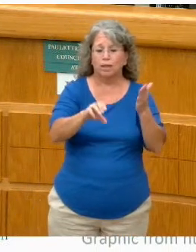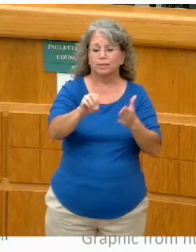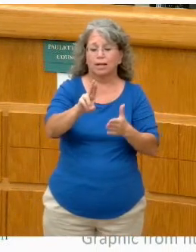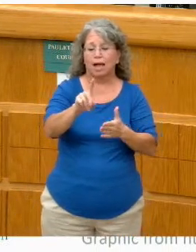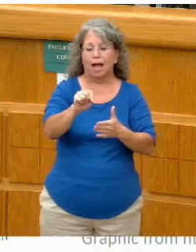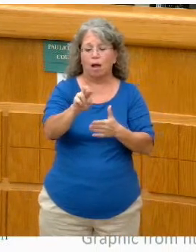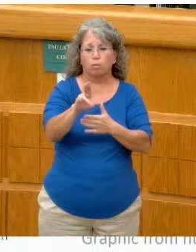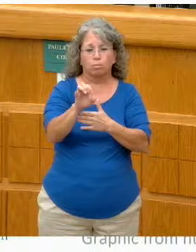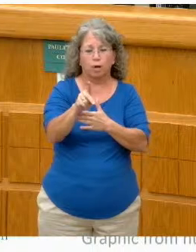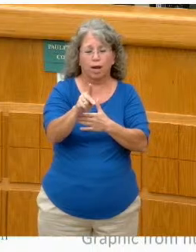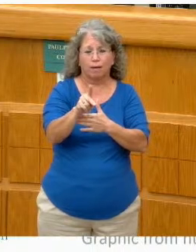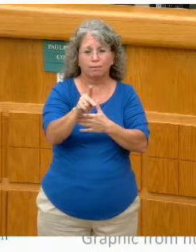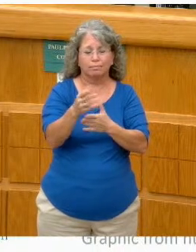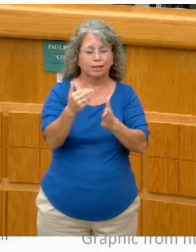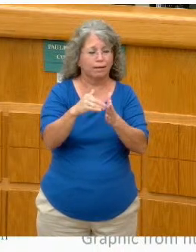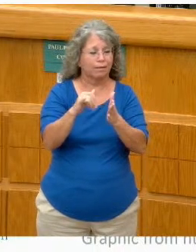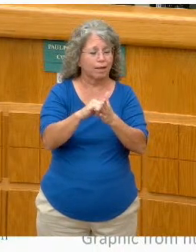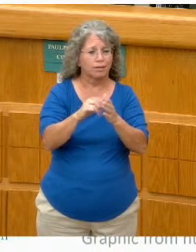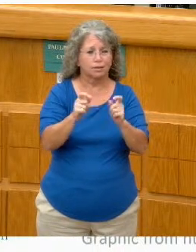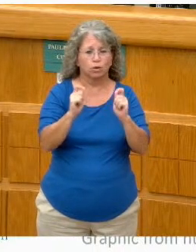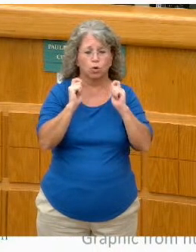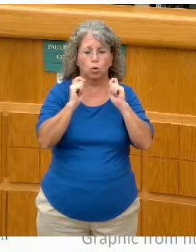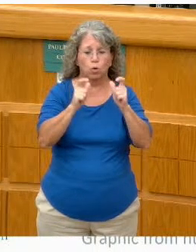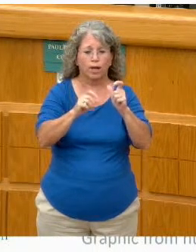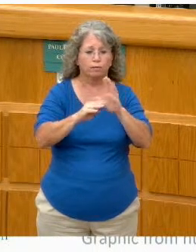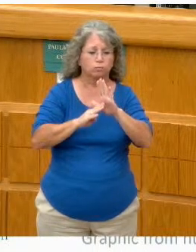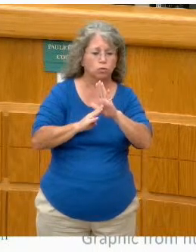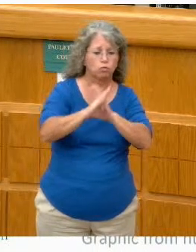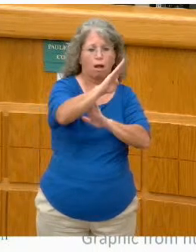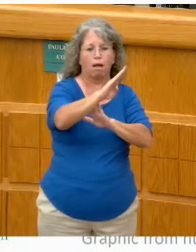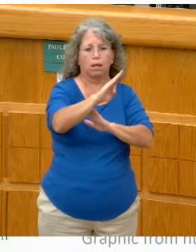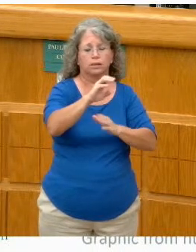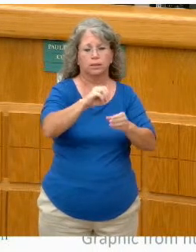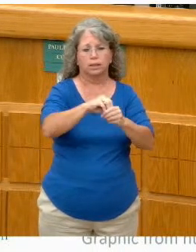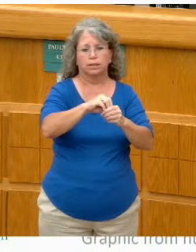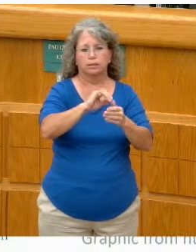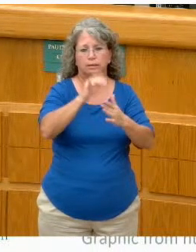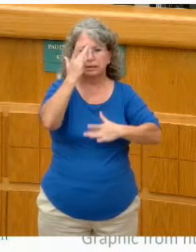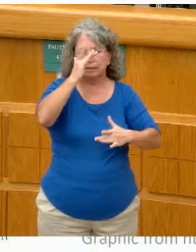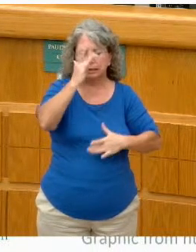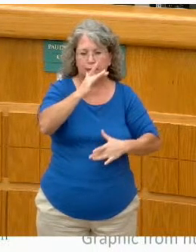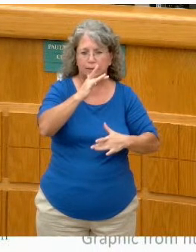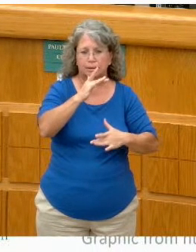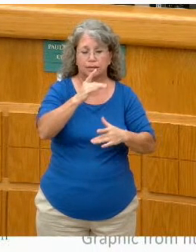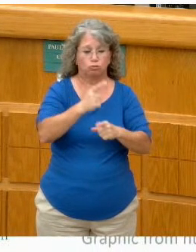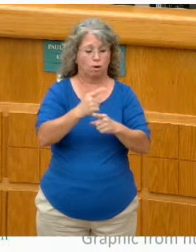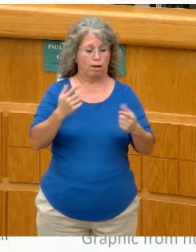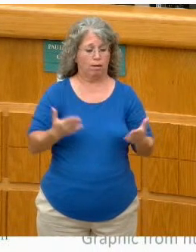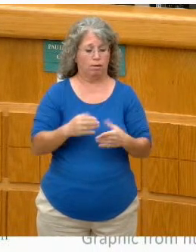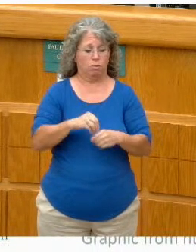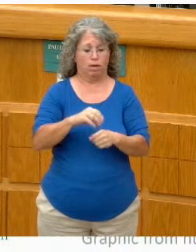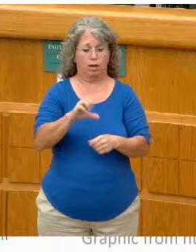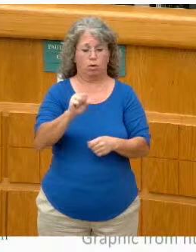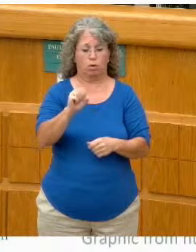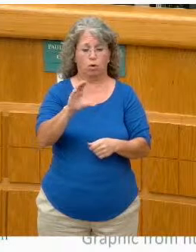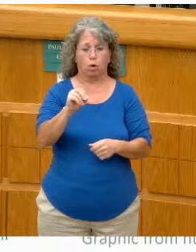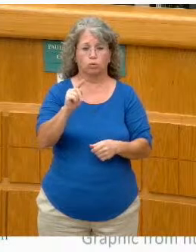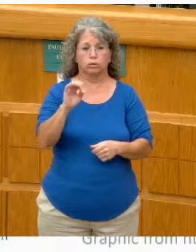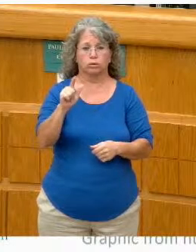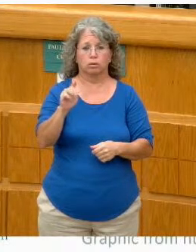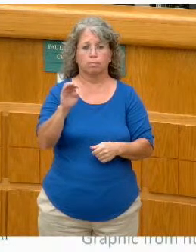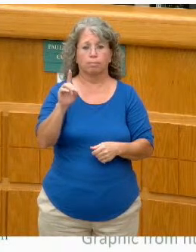it's a rapid rise in the occurrence of disease. Right here in the Coastal Bend area, we're in the middle of an outbreak that